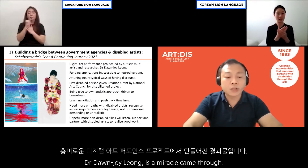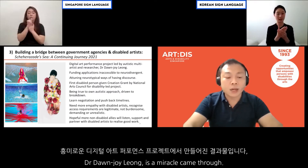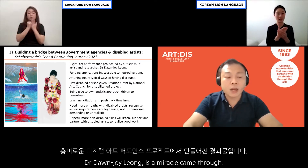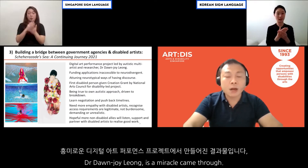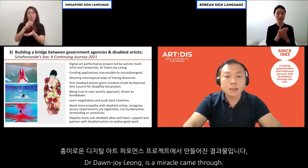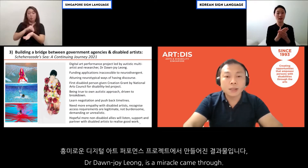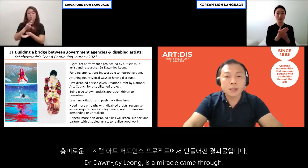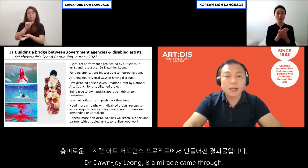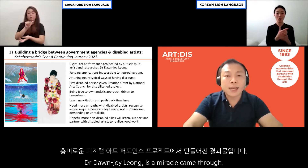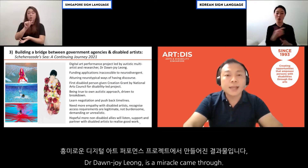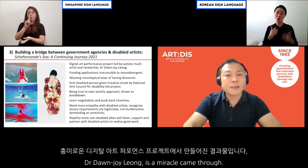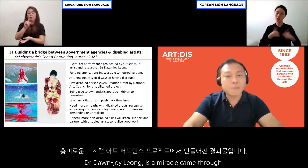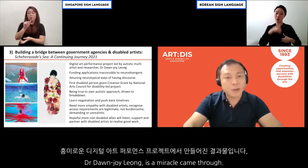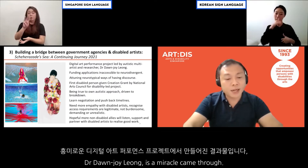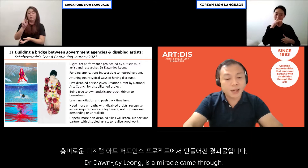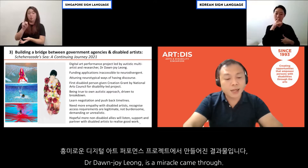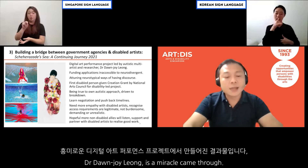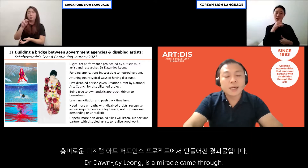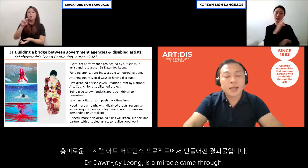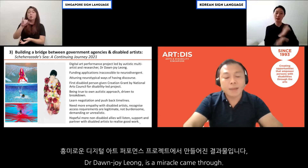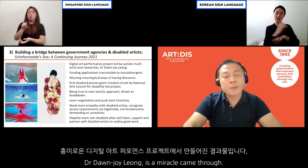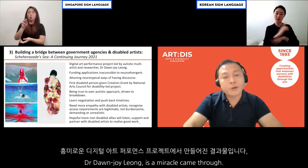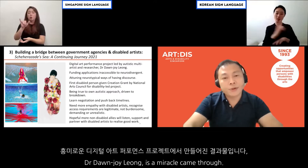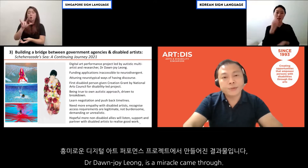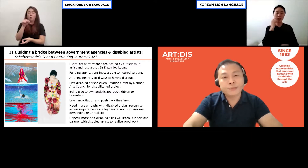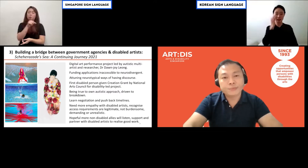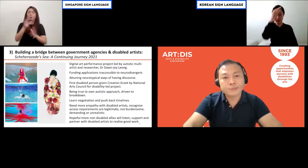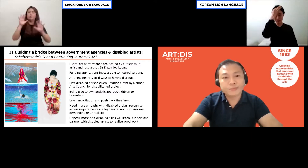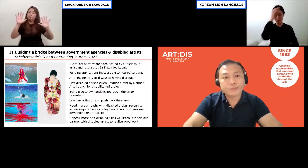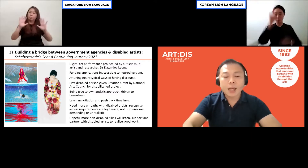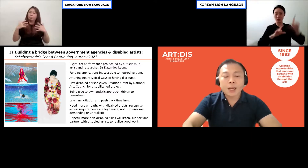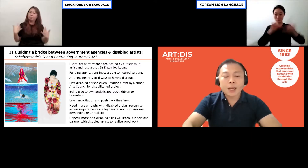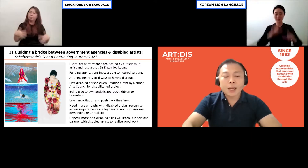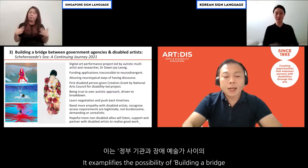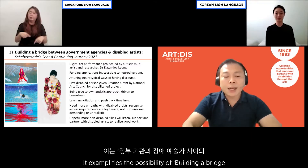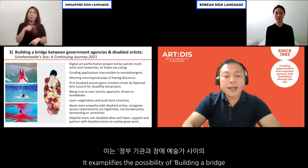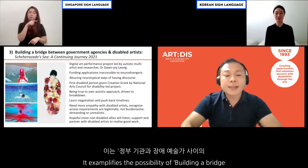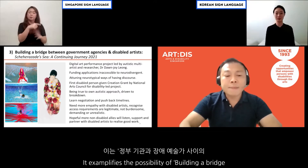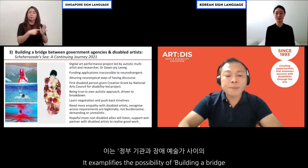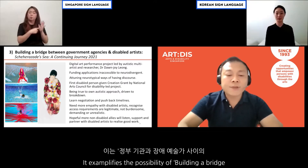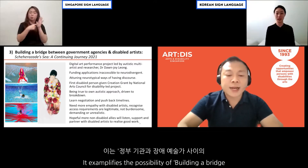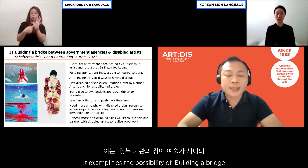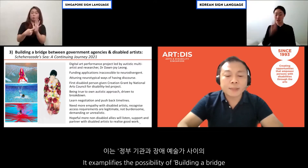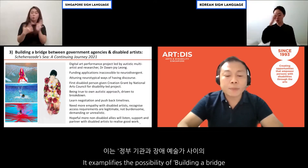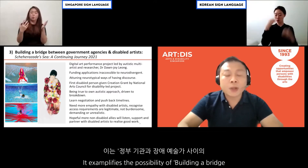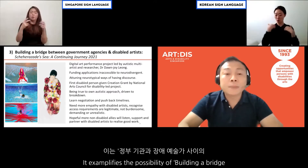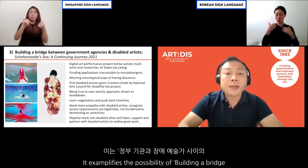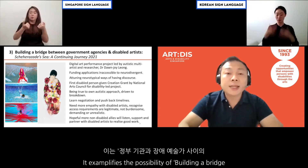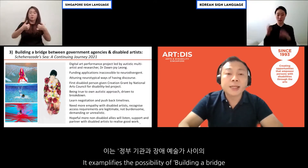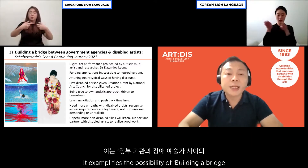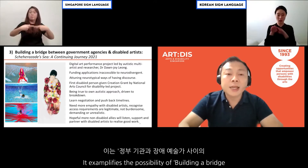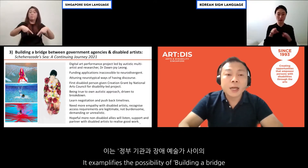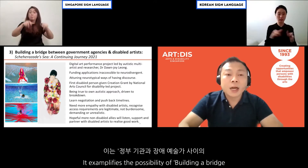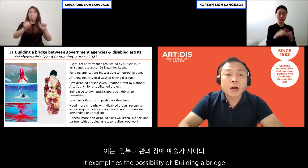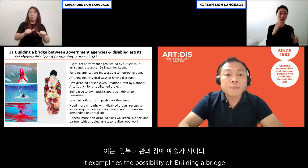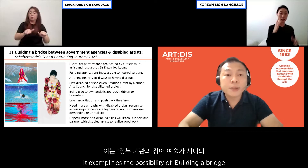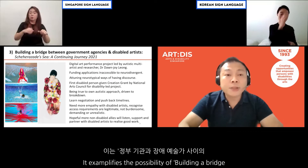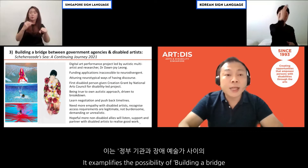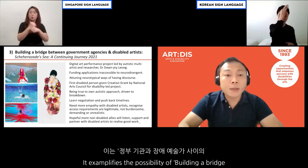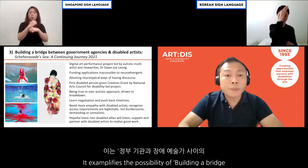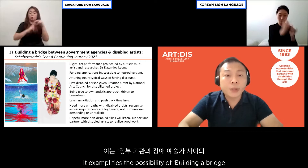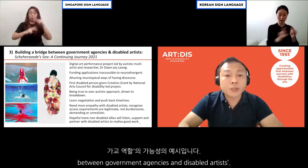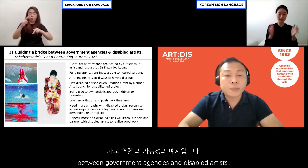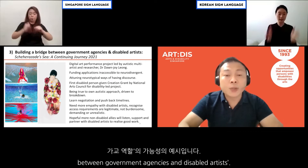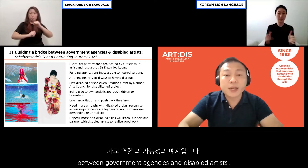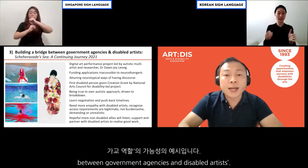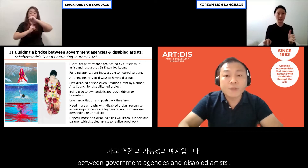Dr. Don Joy Leong, is a miracle came through. It exemplifies the possibility of building